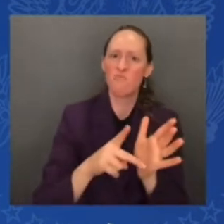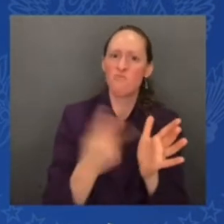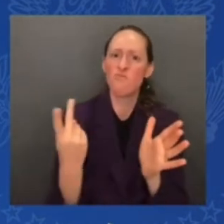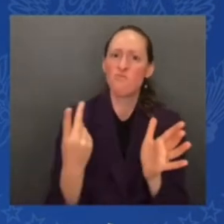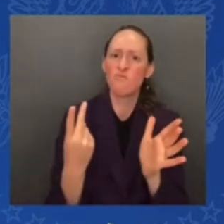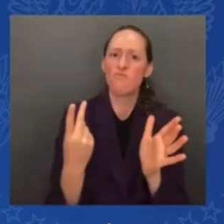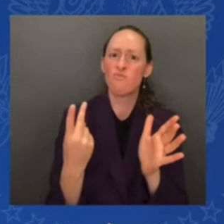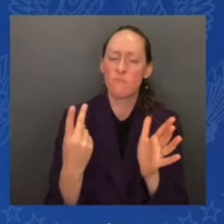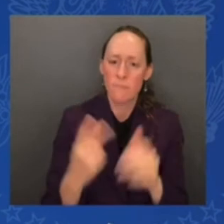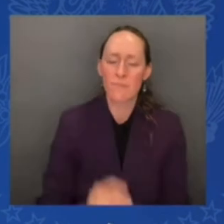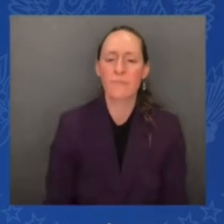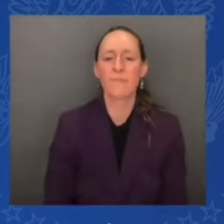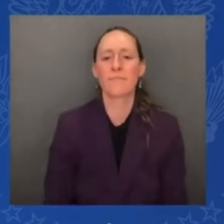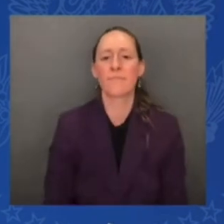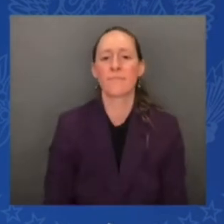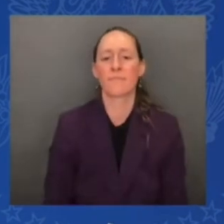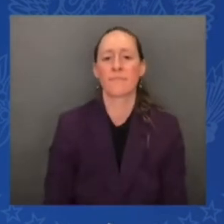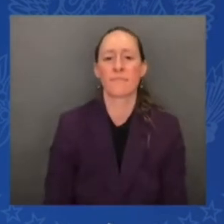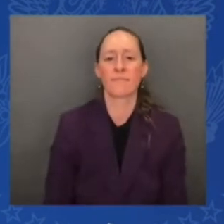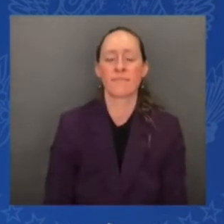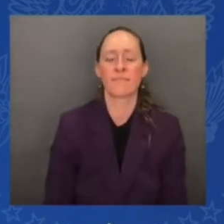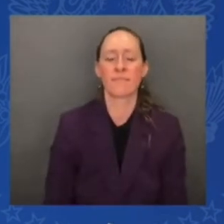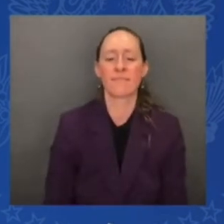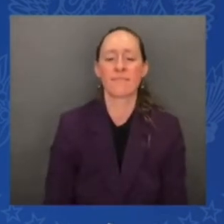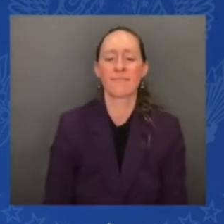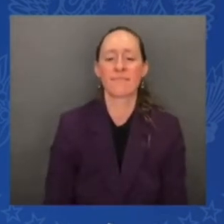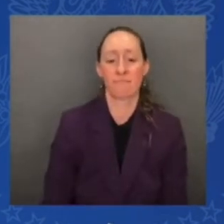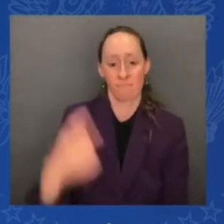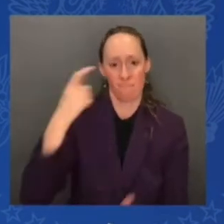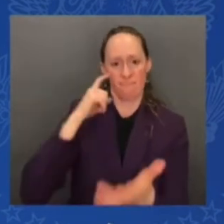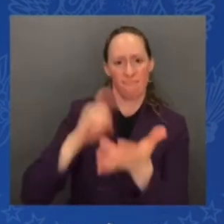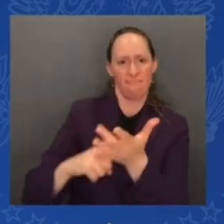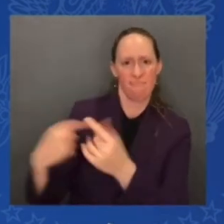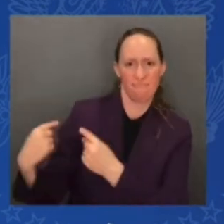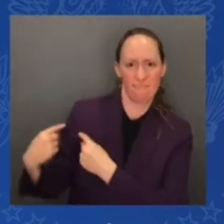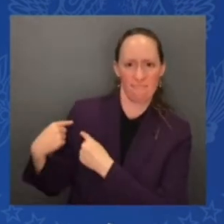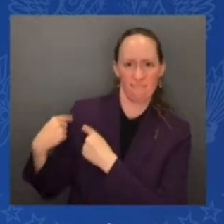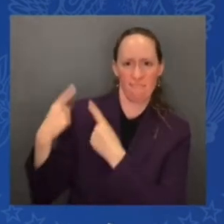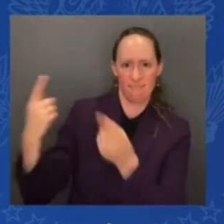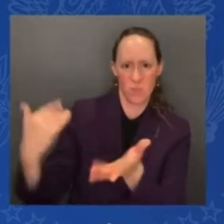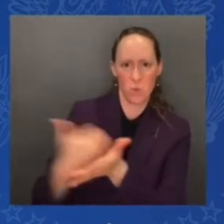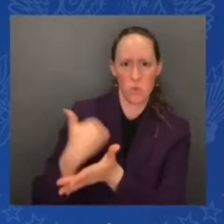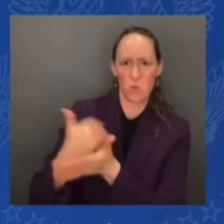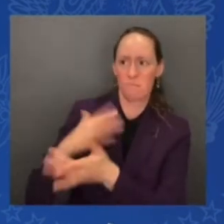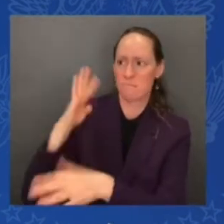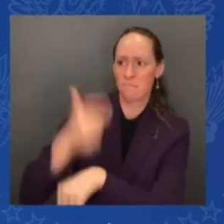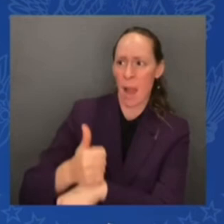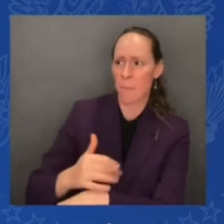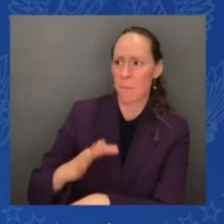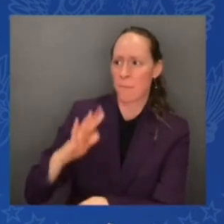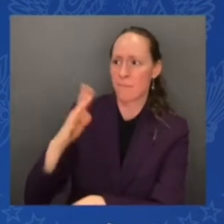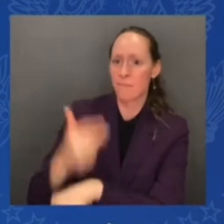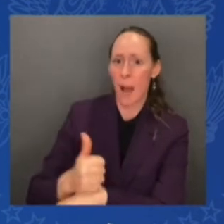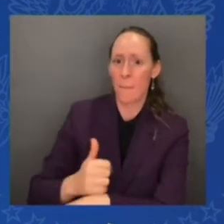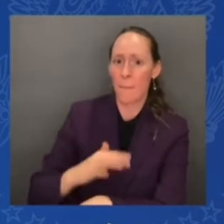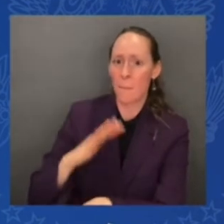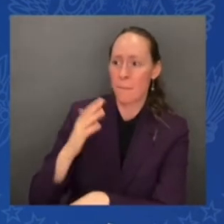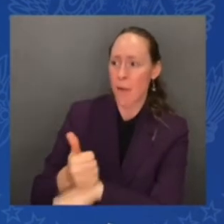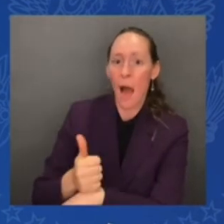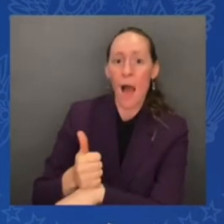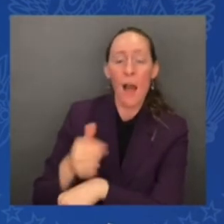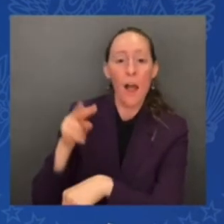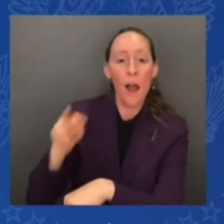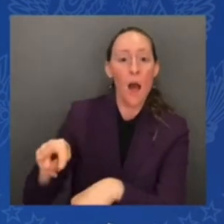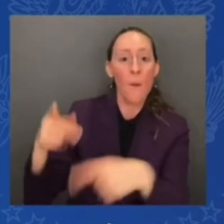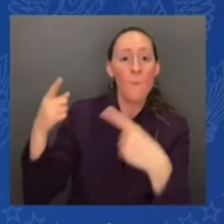domestic product than any time in 40 years. 40 years. Instead of exporting American